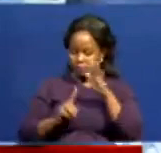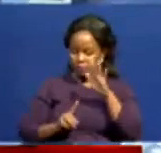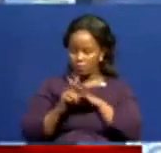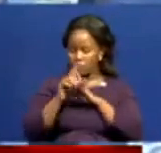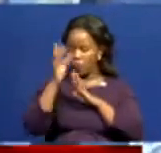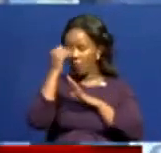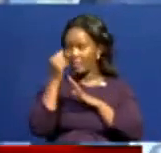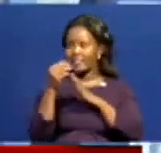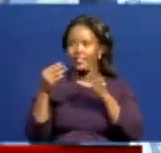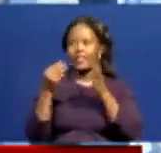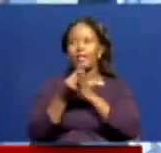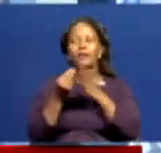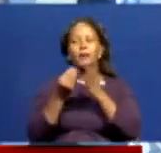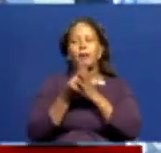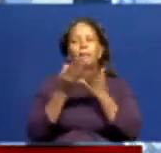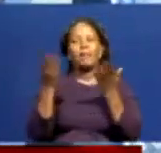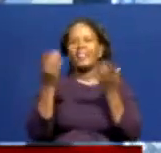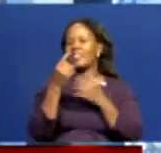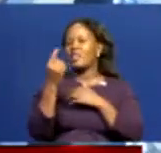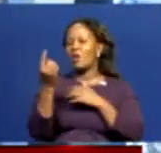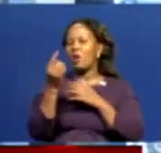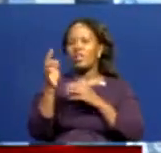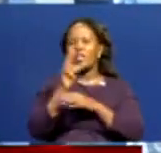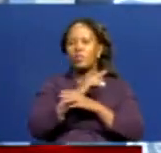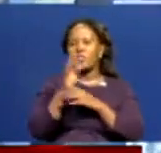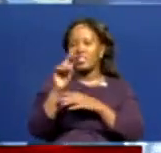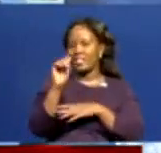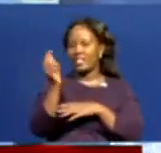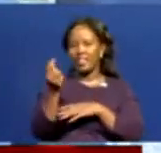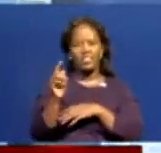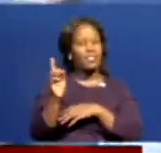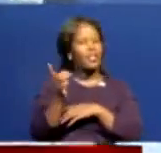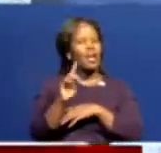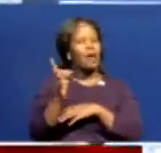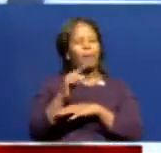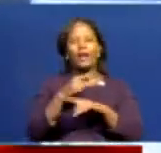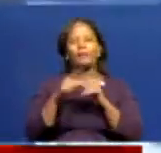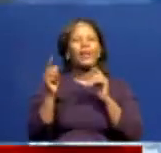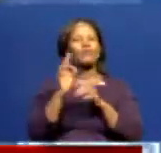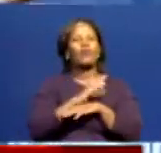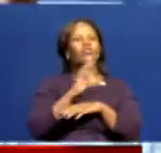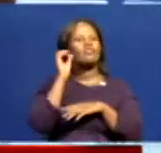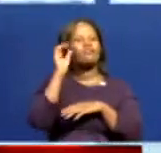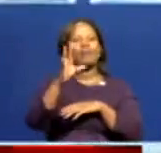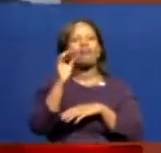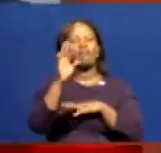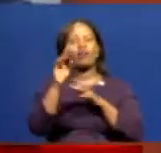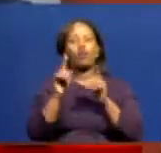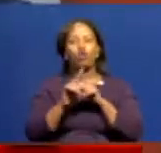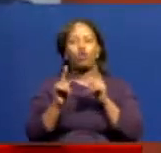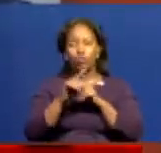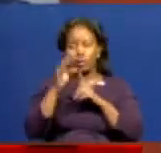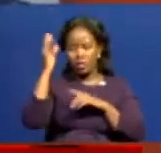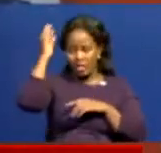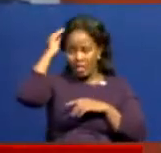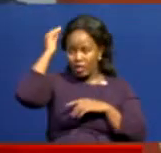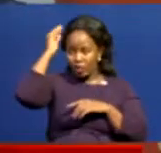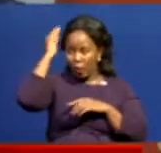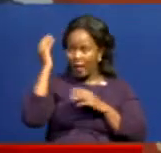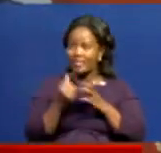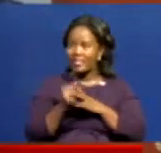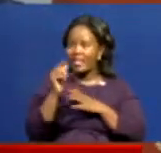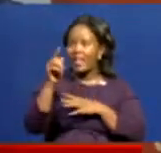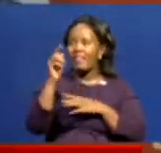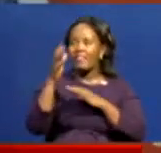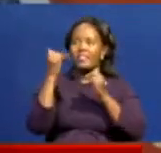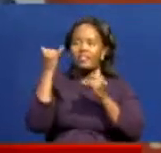and coins were not only limited to Kenya, they were used as far as Somalia and even Yemen. These were the final